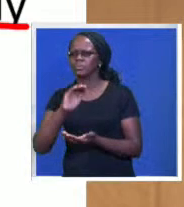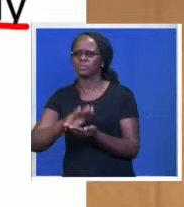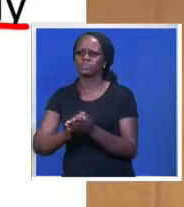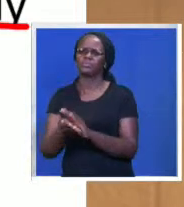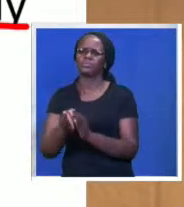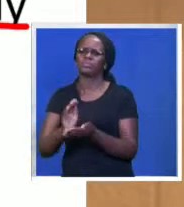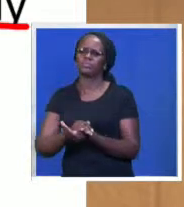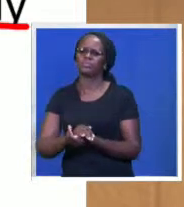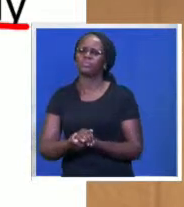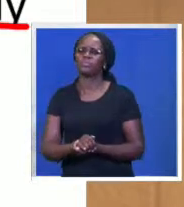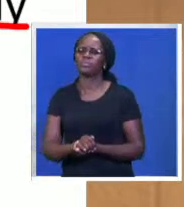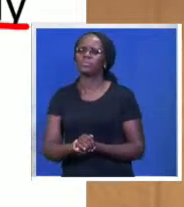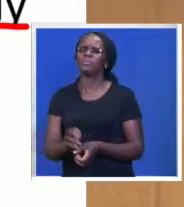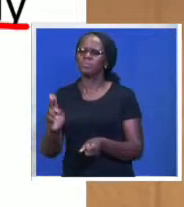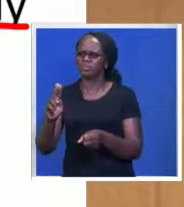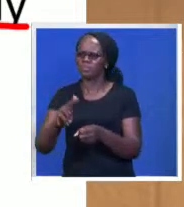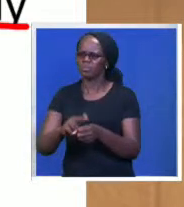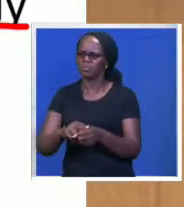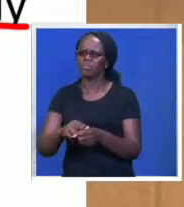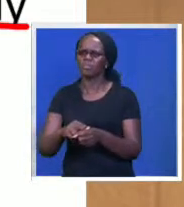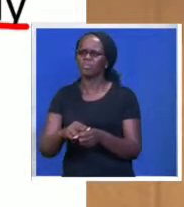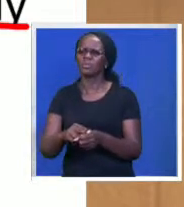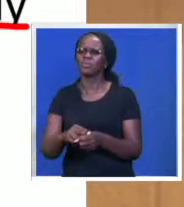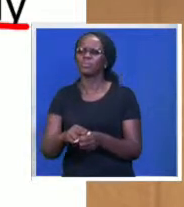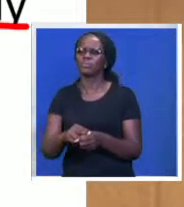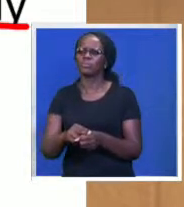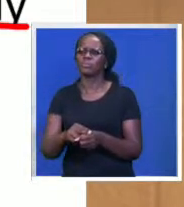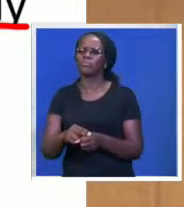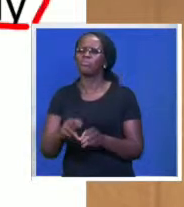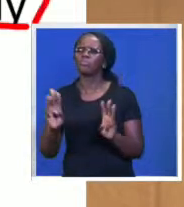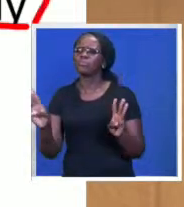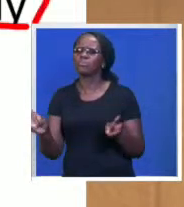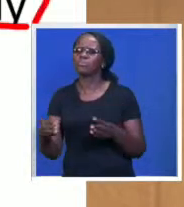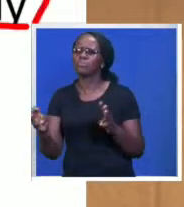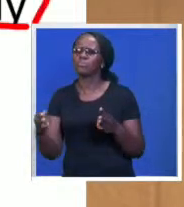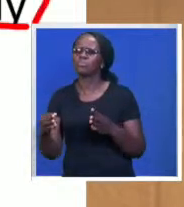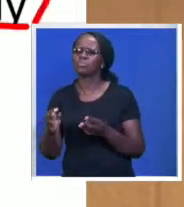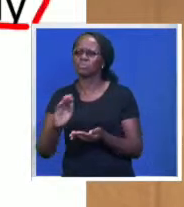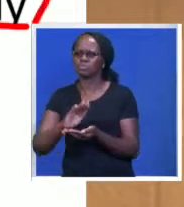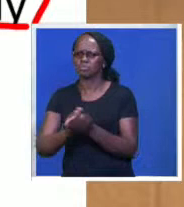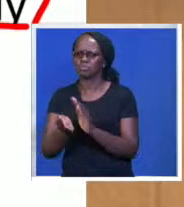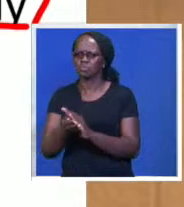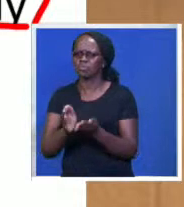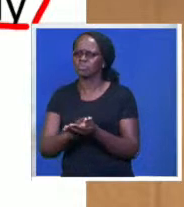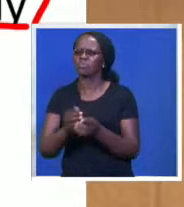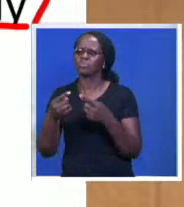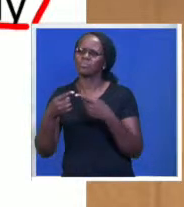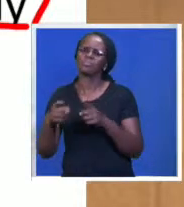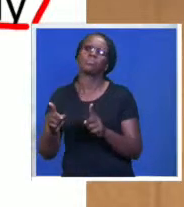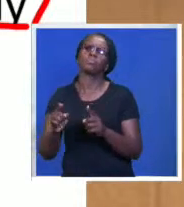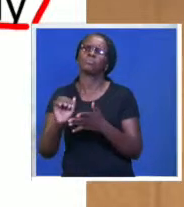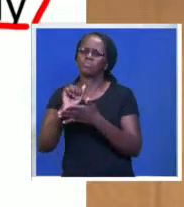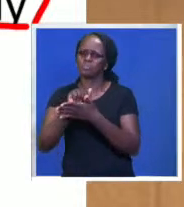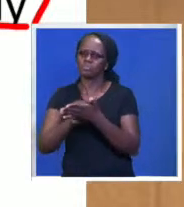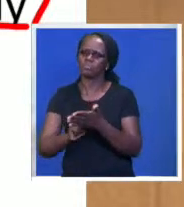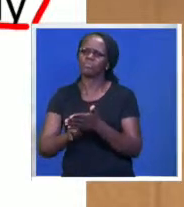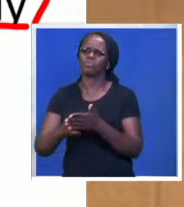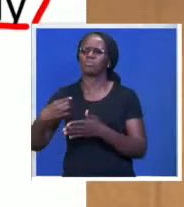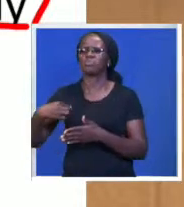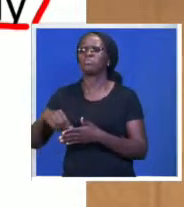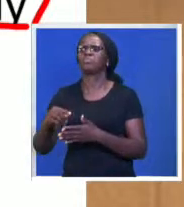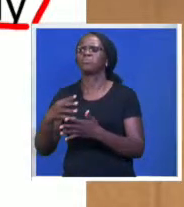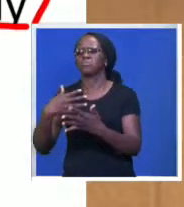of God's other creation. How human beings were created differently, meaning humans were created in a different